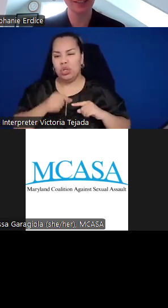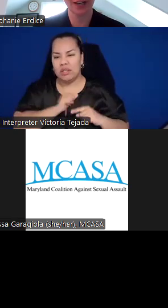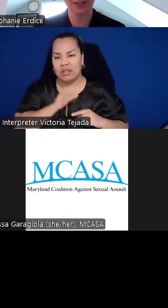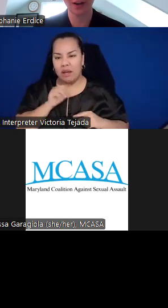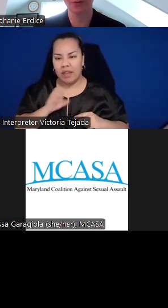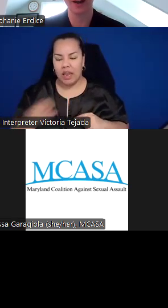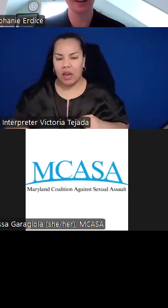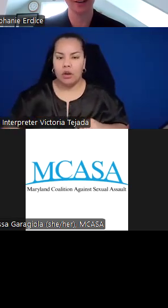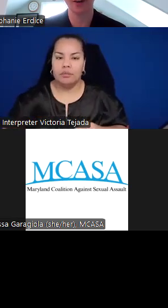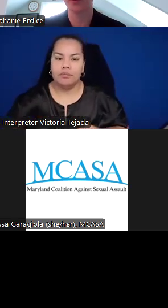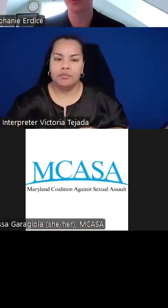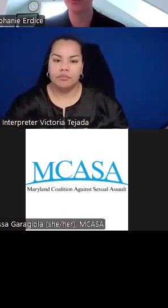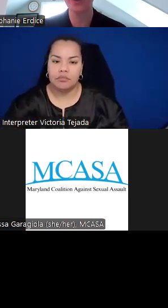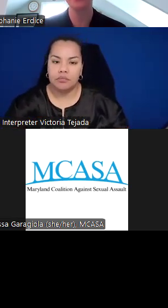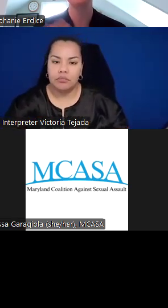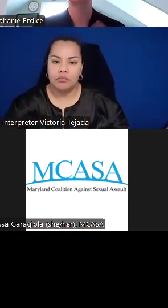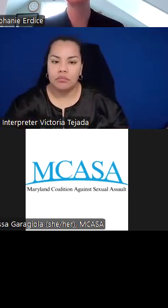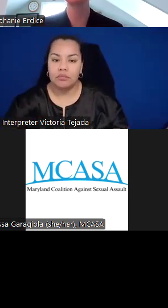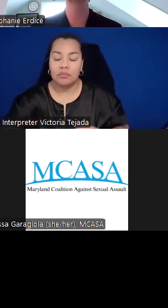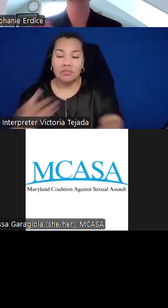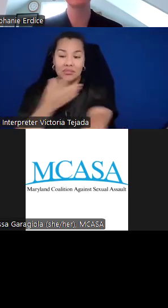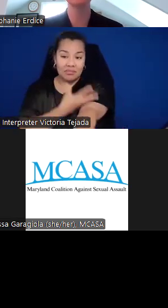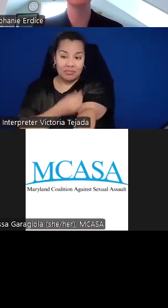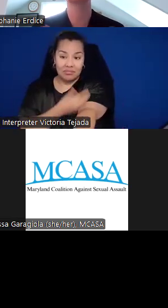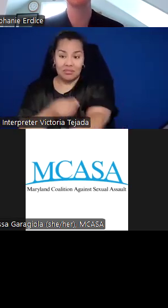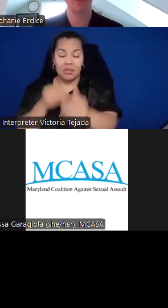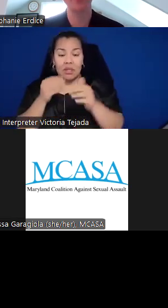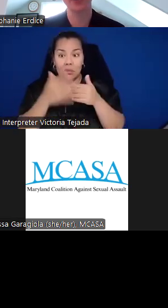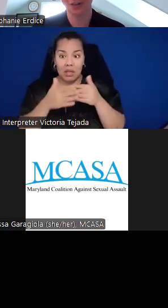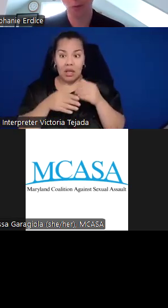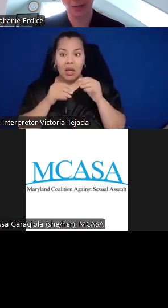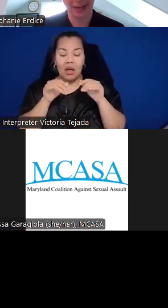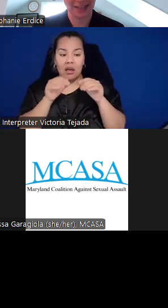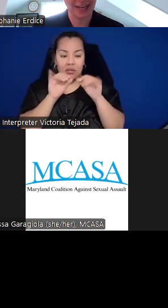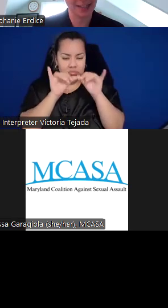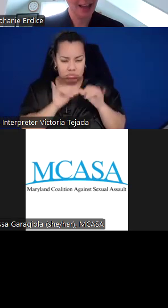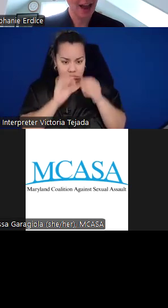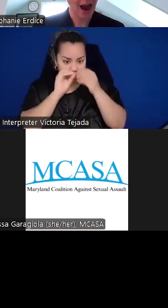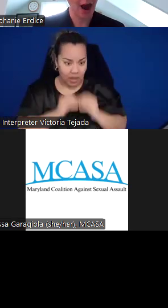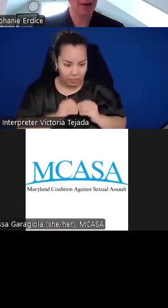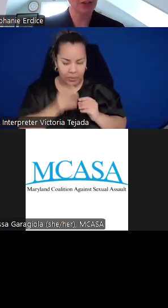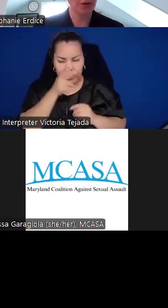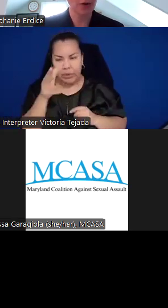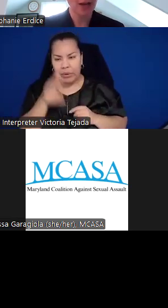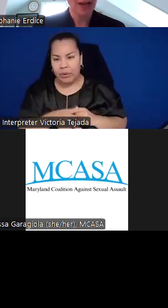hey, my triglycerides are up. We got to knock it off with the bread. So we had to change and use some other coping techniques.